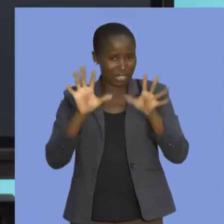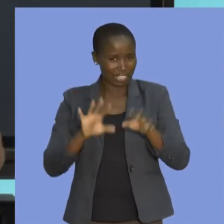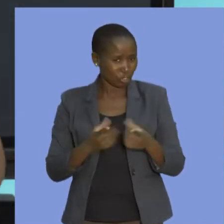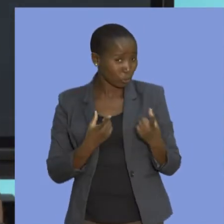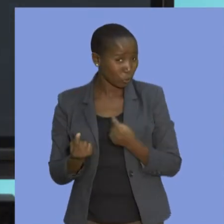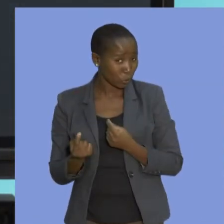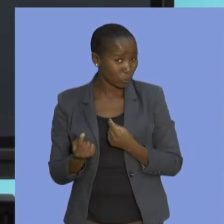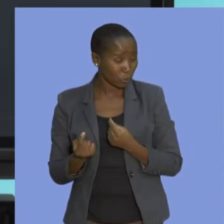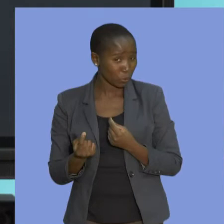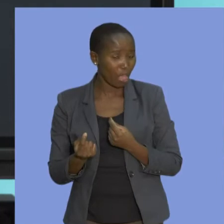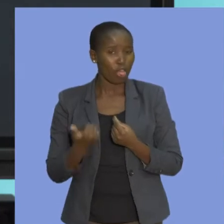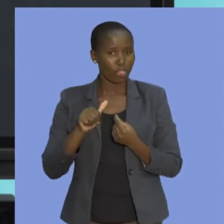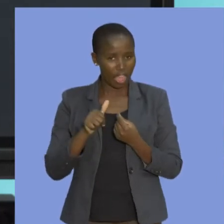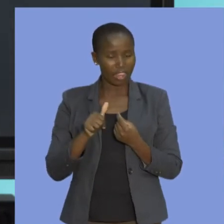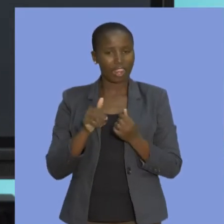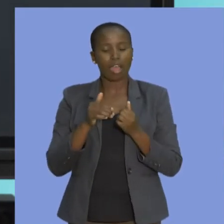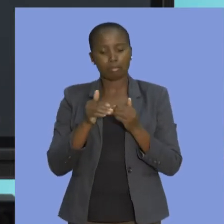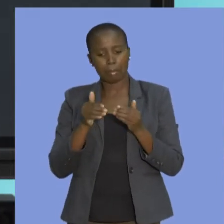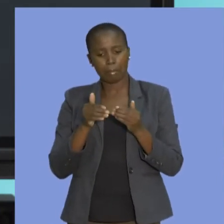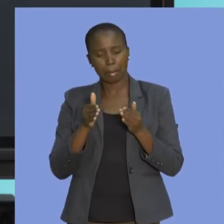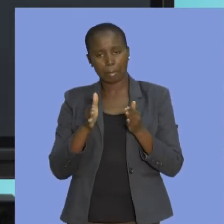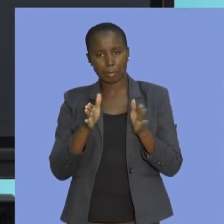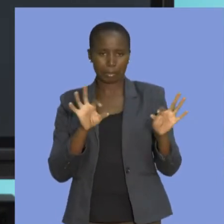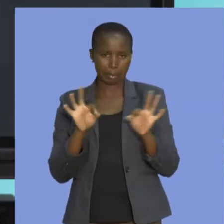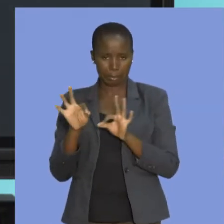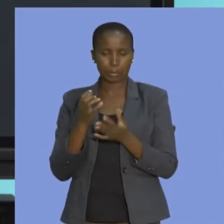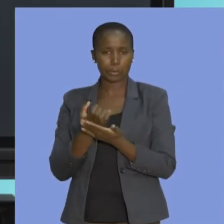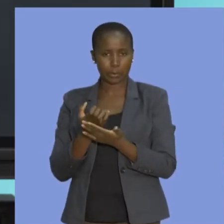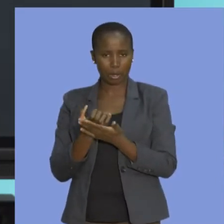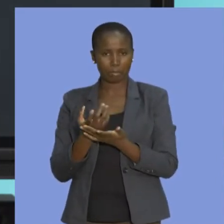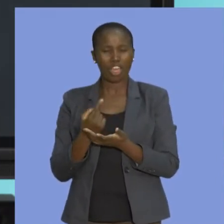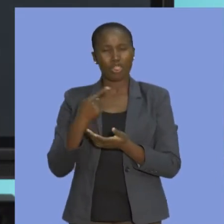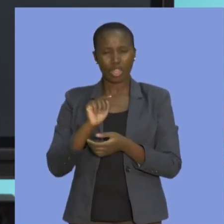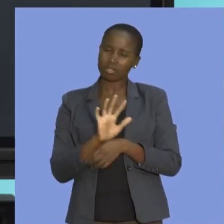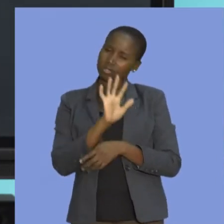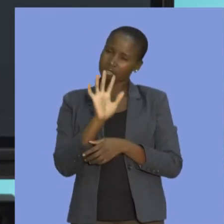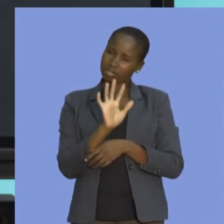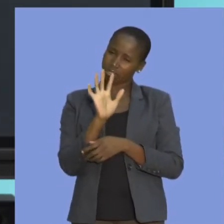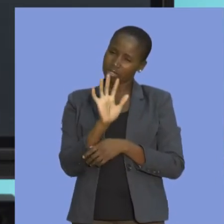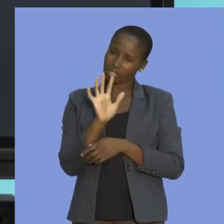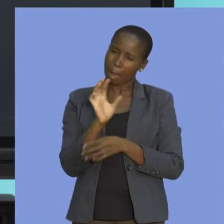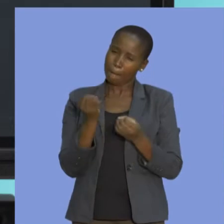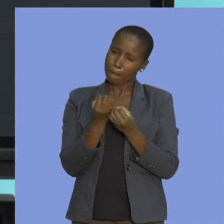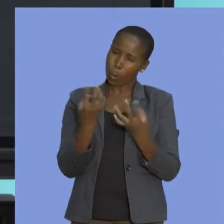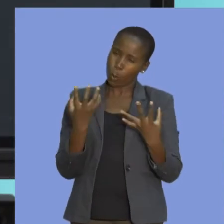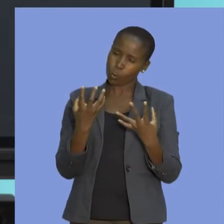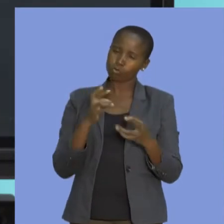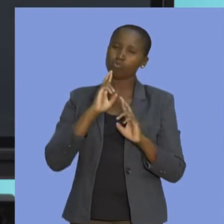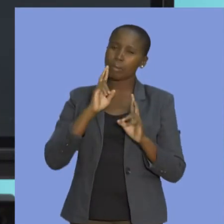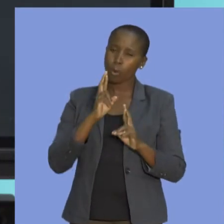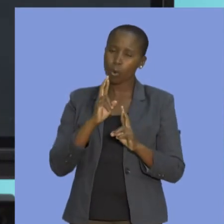lockdown was eased, and I think the maximum infection daily report was